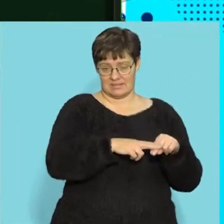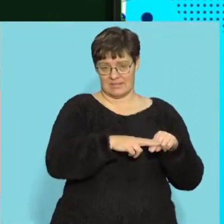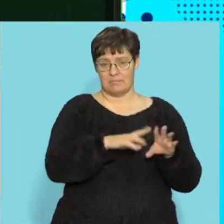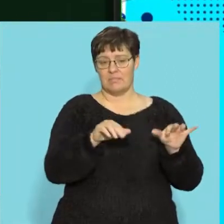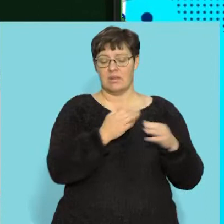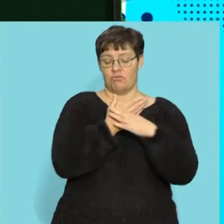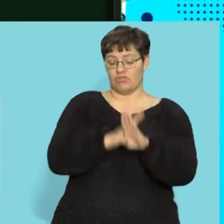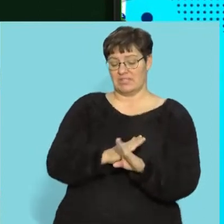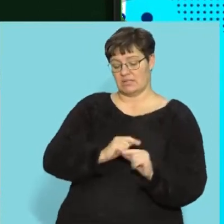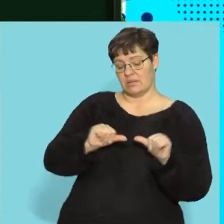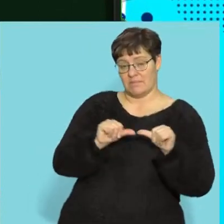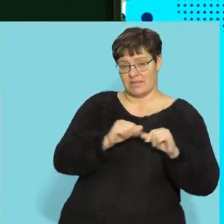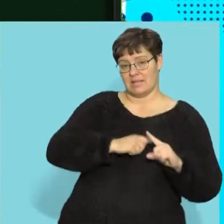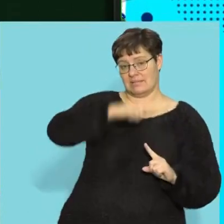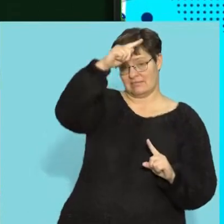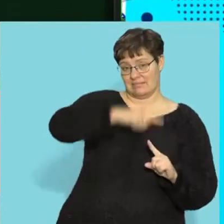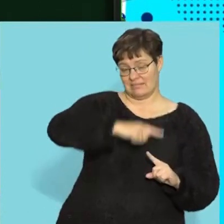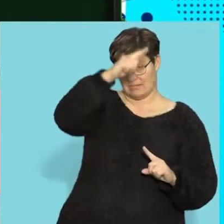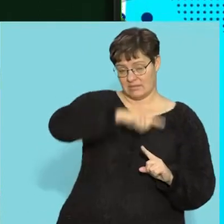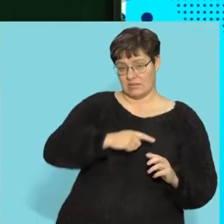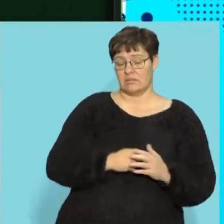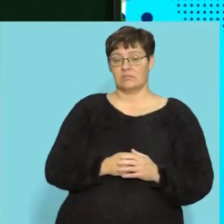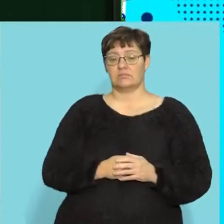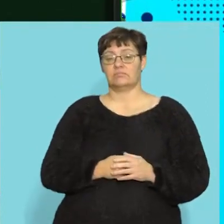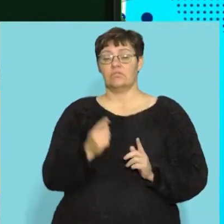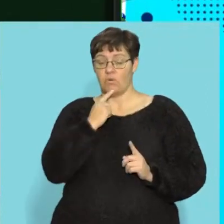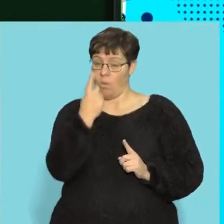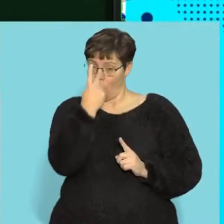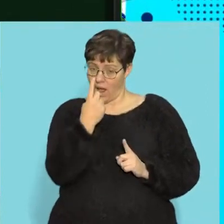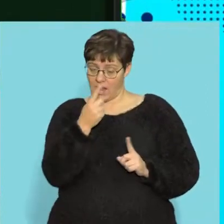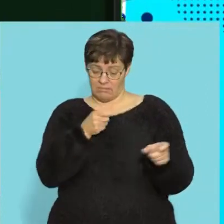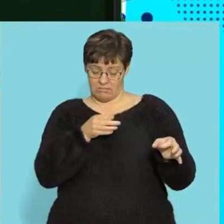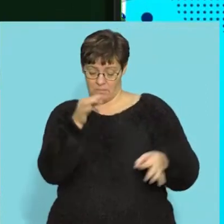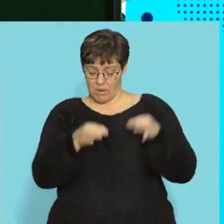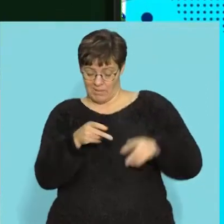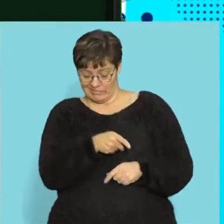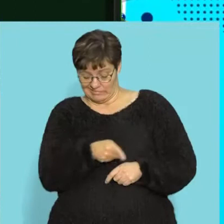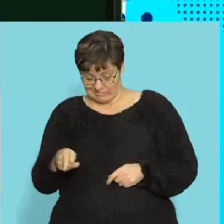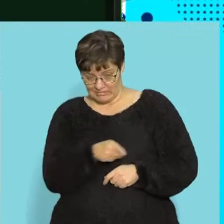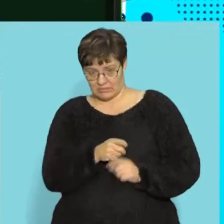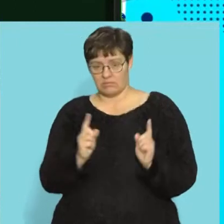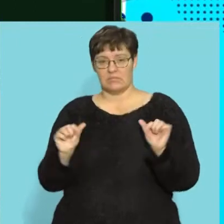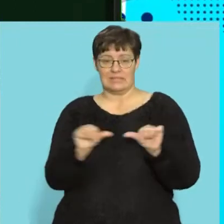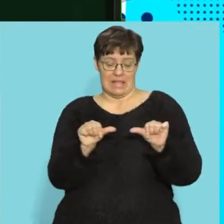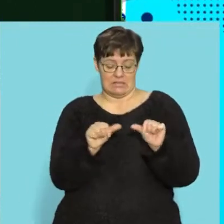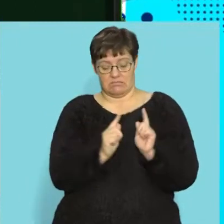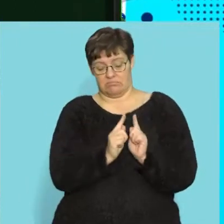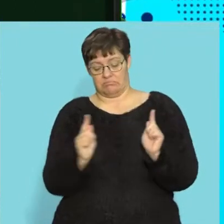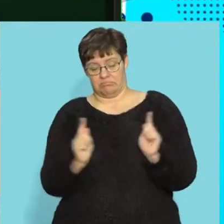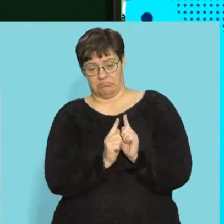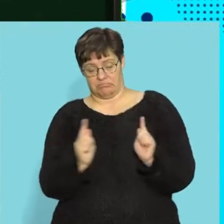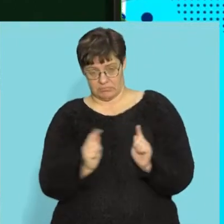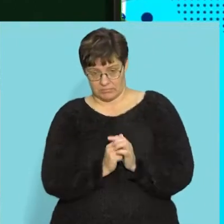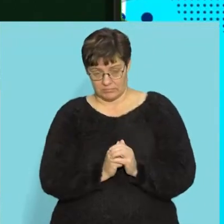same diameter, same temperature. The only thing that we manipulated was length, right? And then we wanted to see how that affects